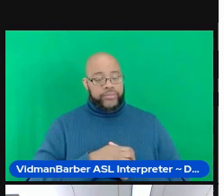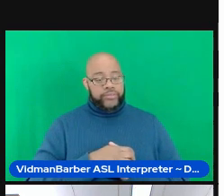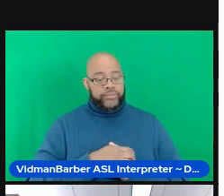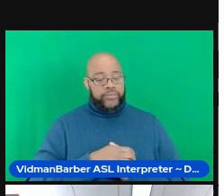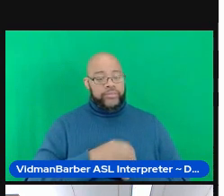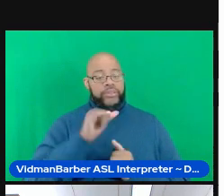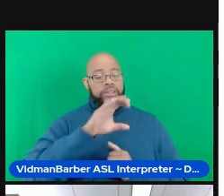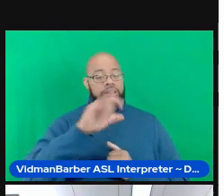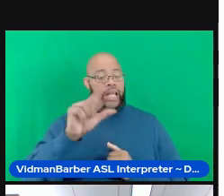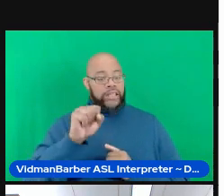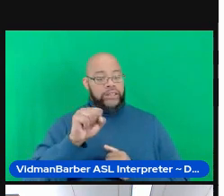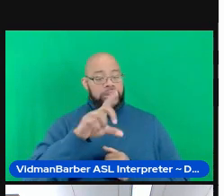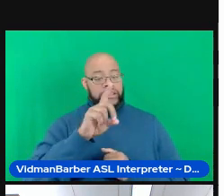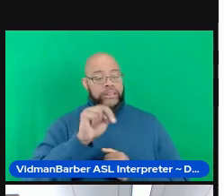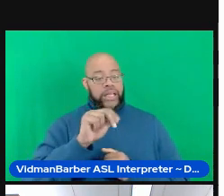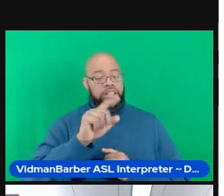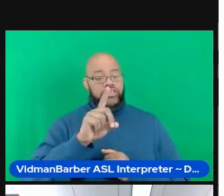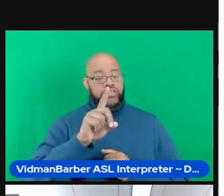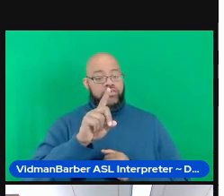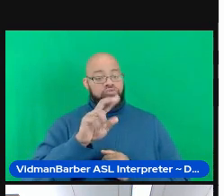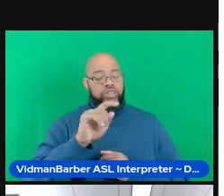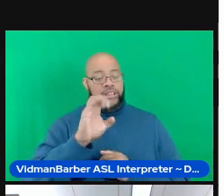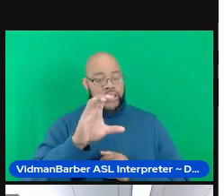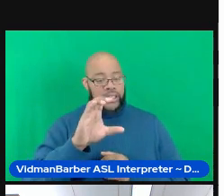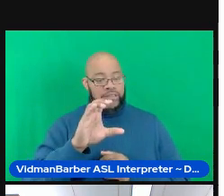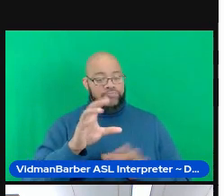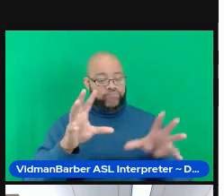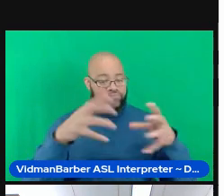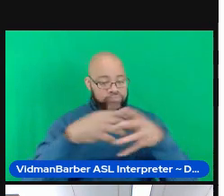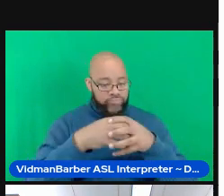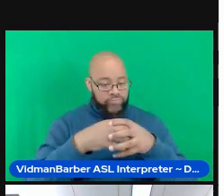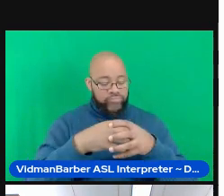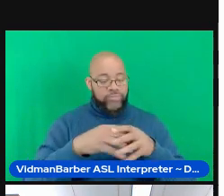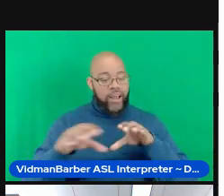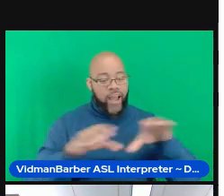dendritic cells process the allergen and induce the activation